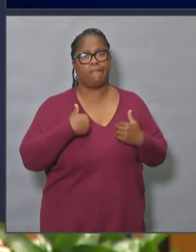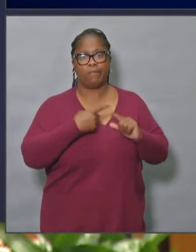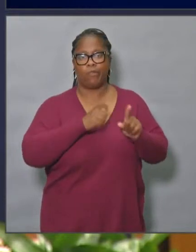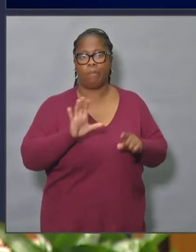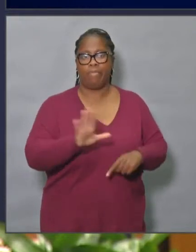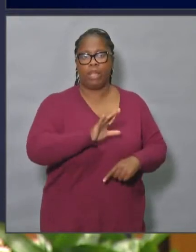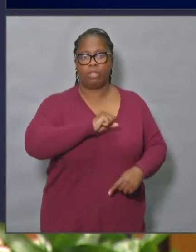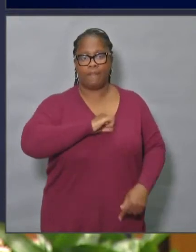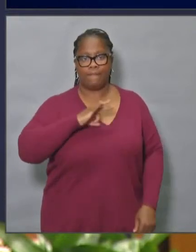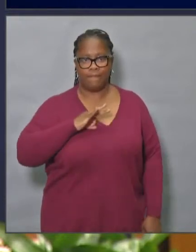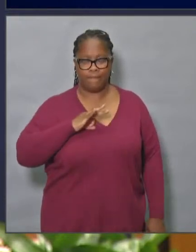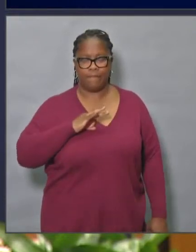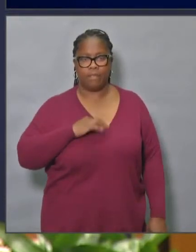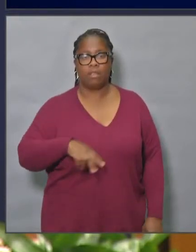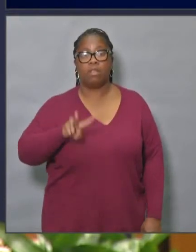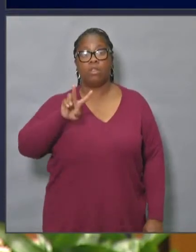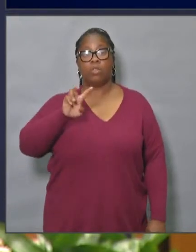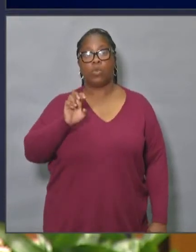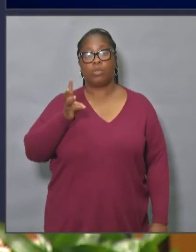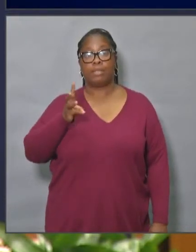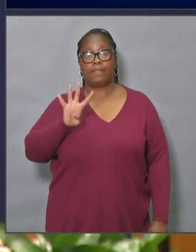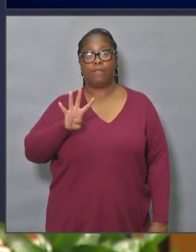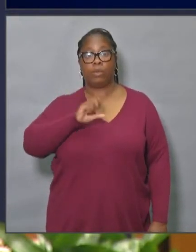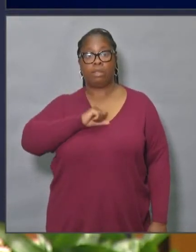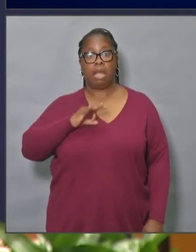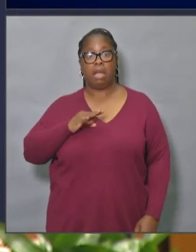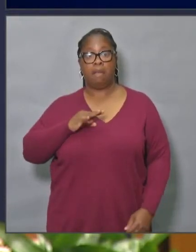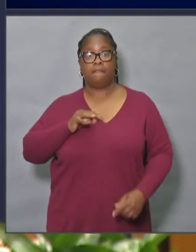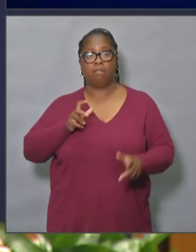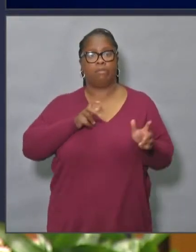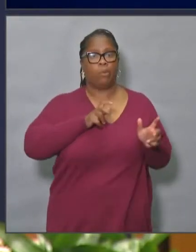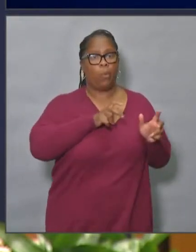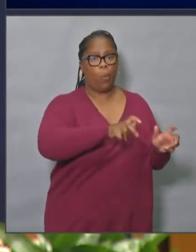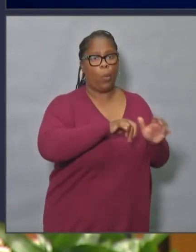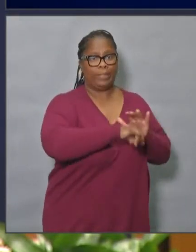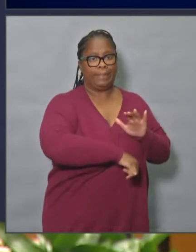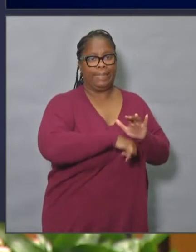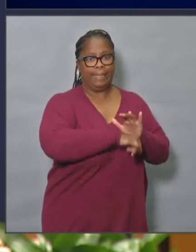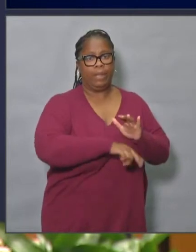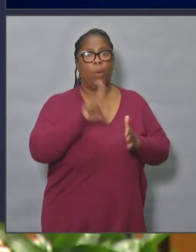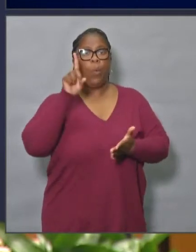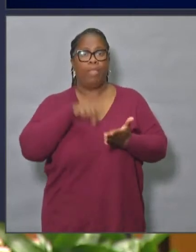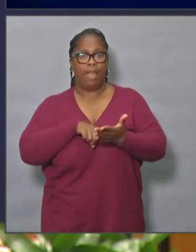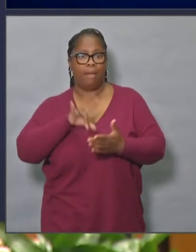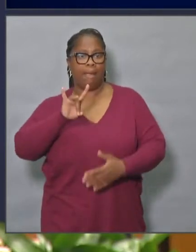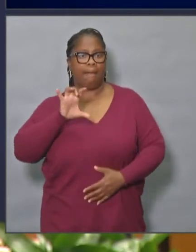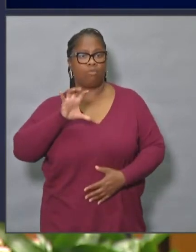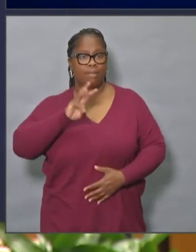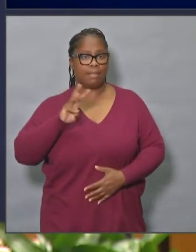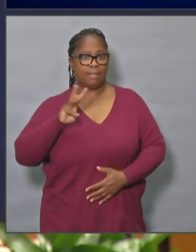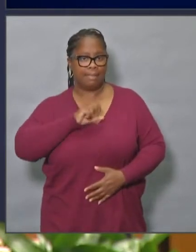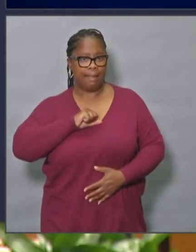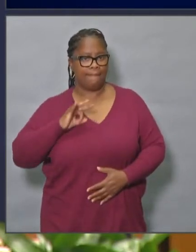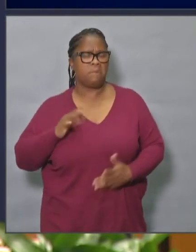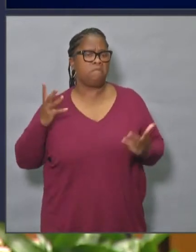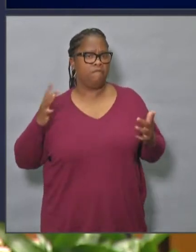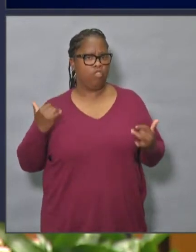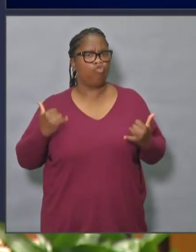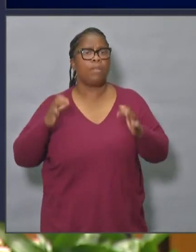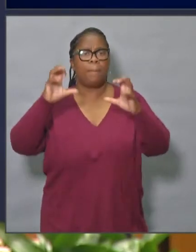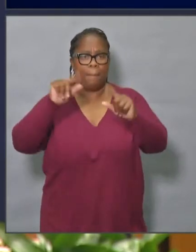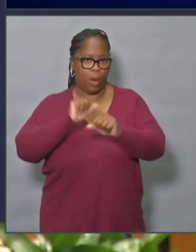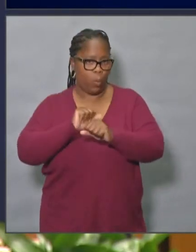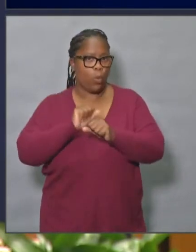staff, 264 staff are quarantined, and 1,866 staff have returned to